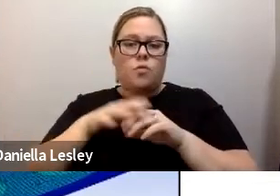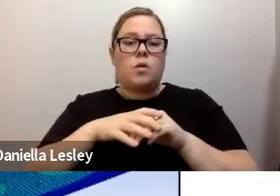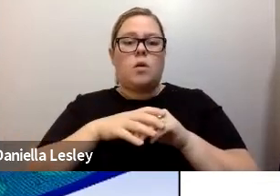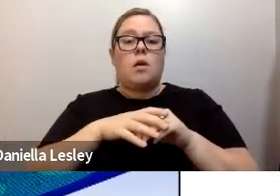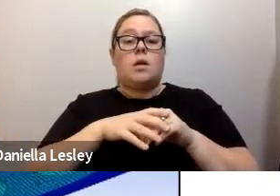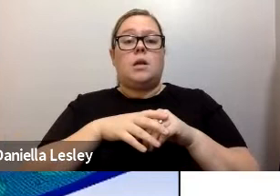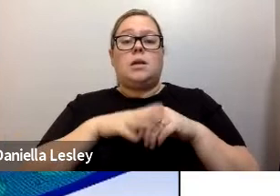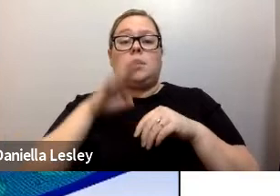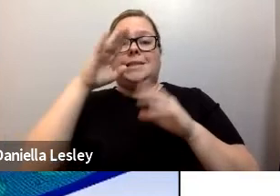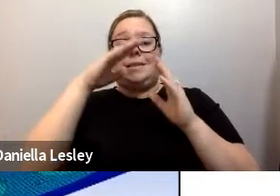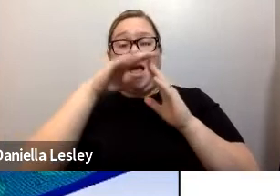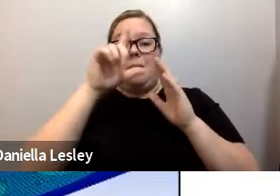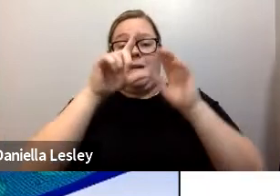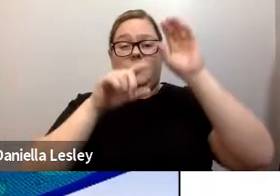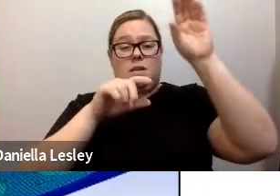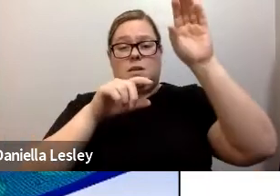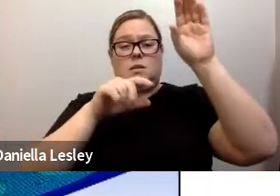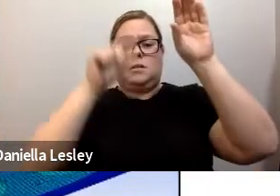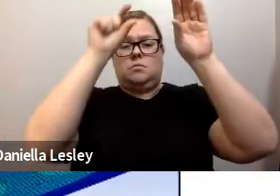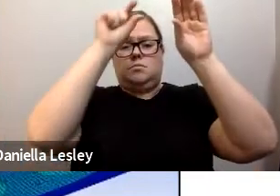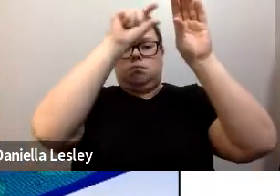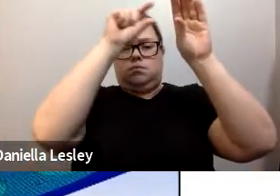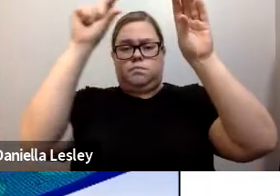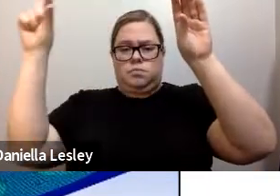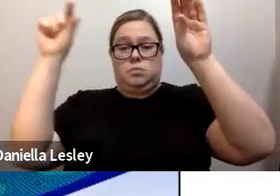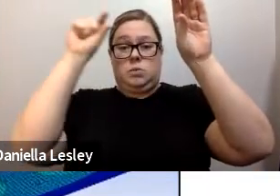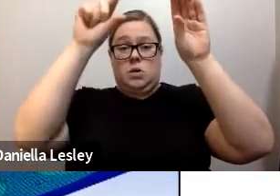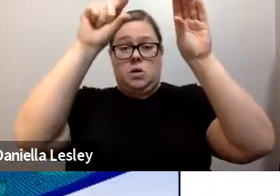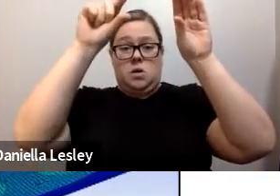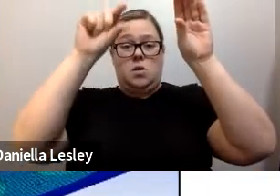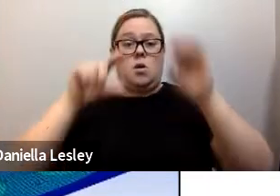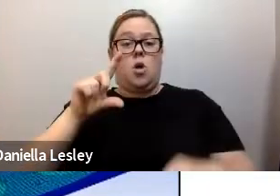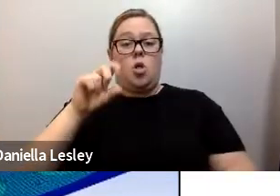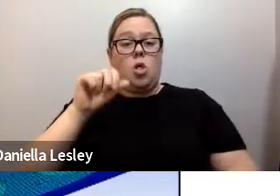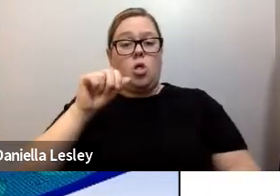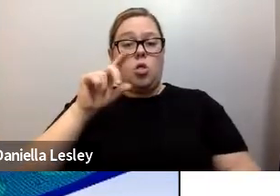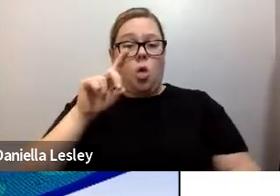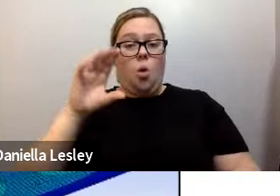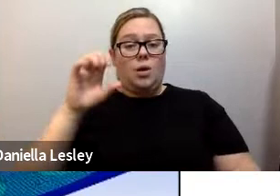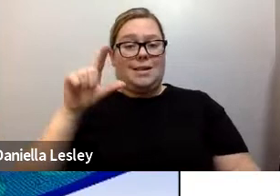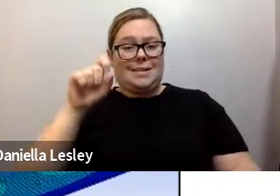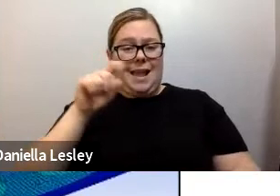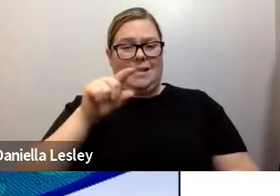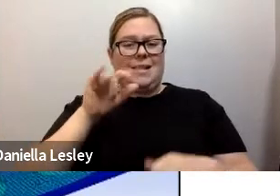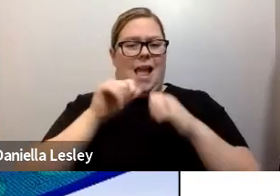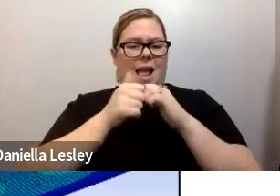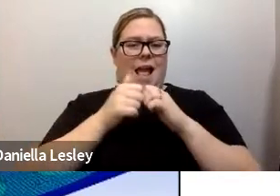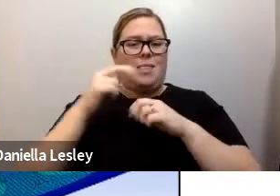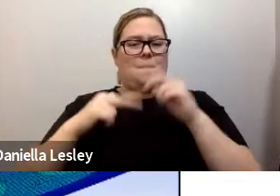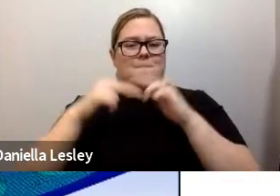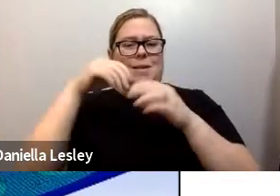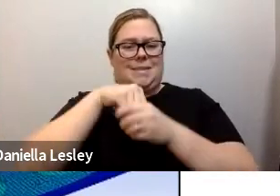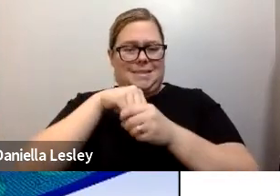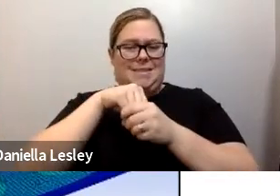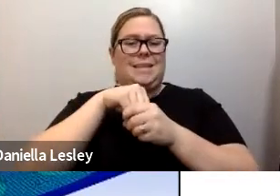top left here, kind of across the top row. The next thing you see is the load cells and how those were built into some